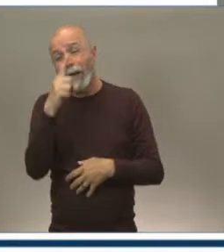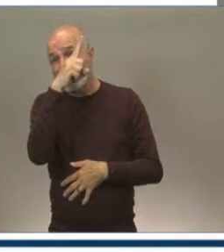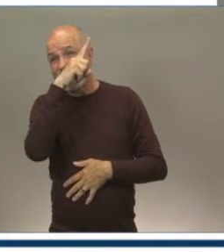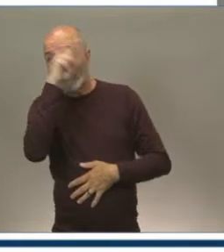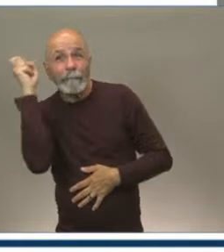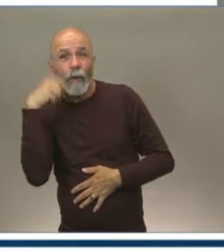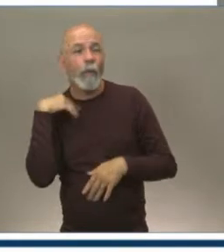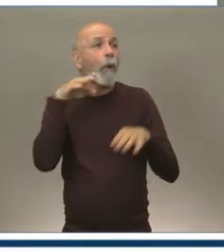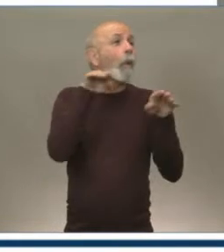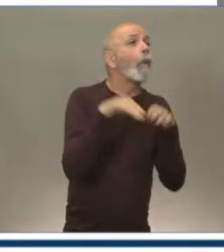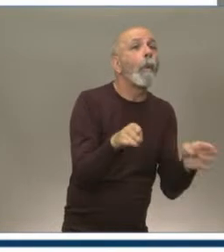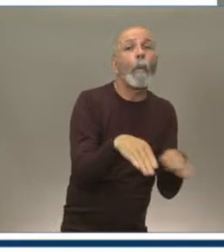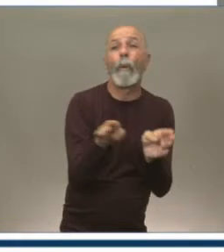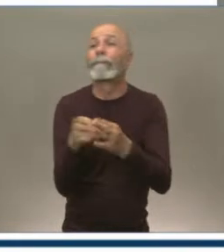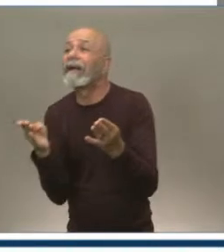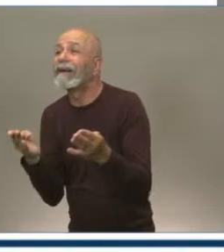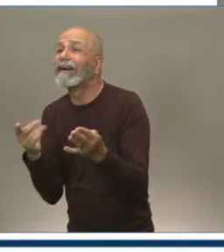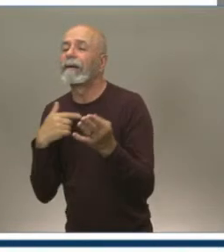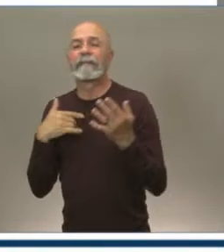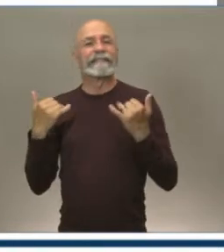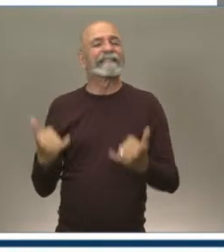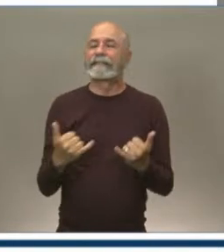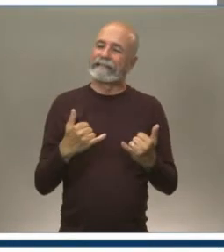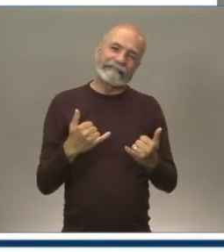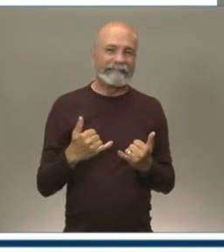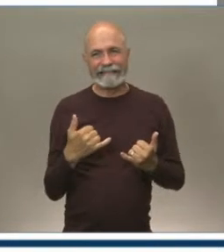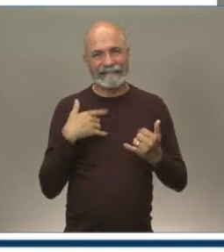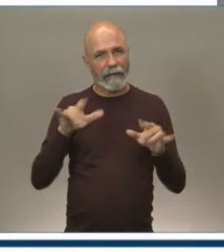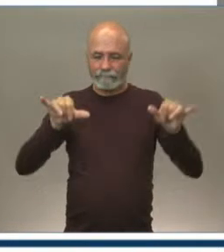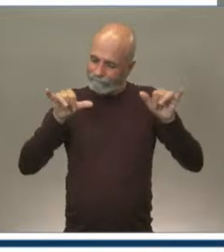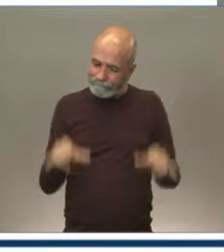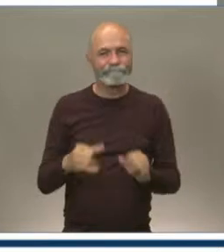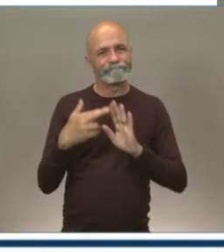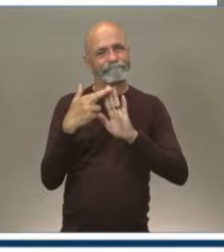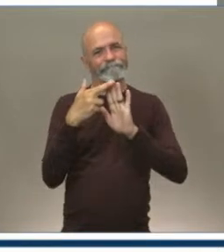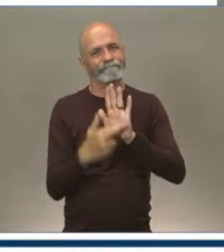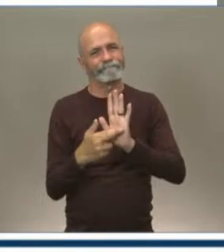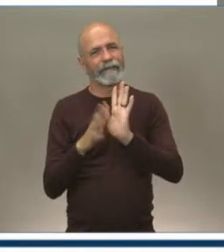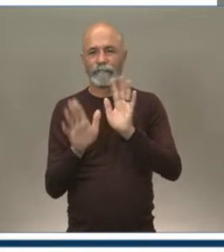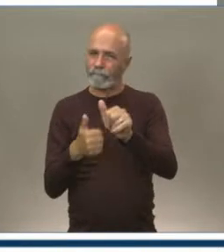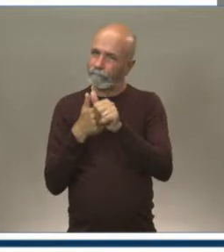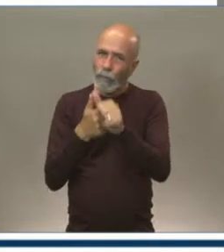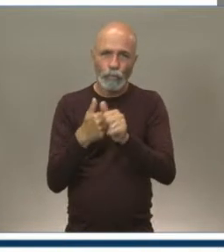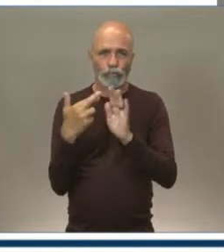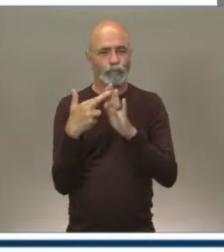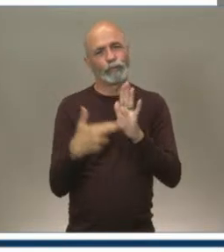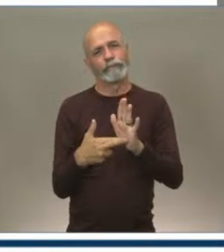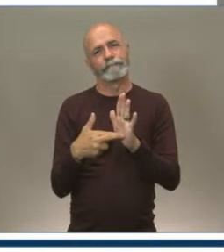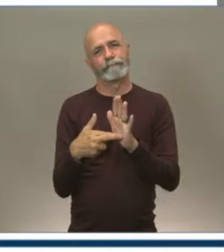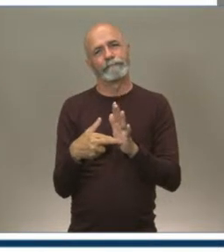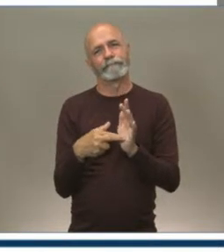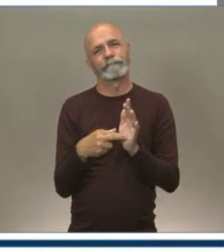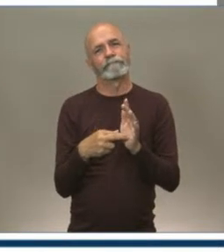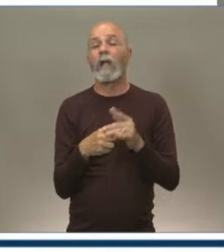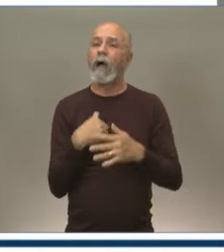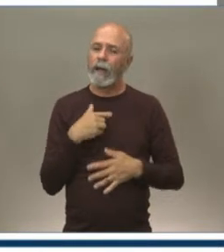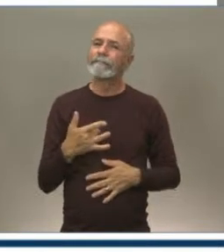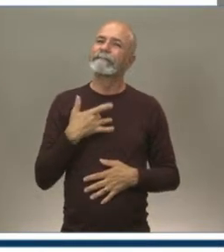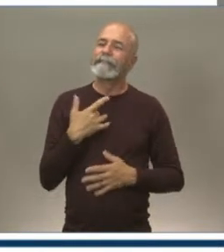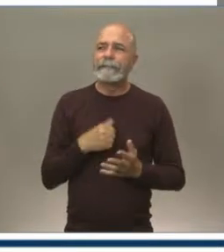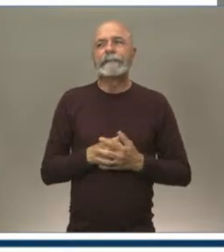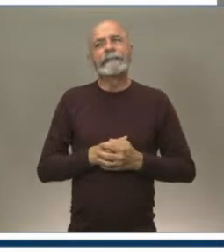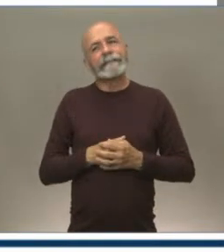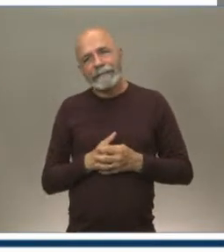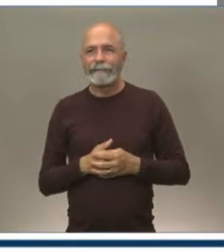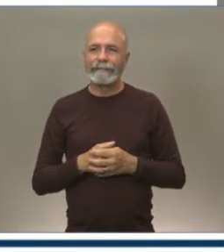with our current measures and do the hard work now. We do continue to see activity in all health